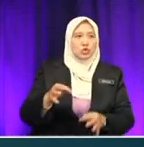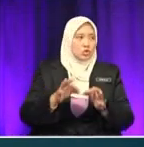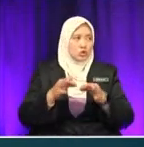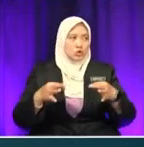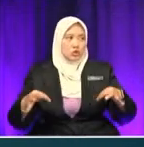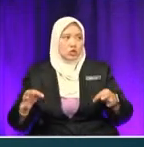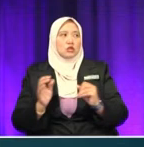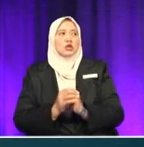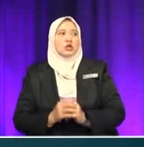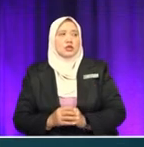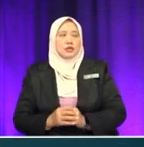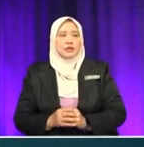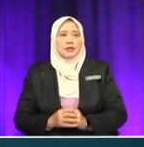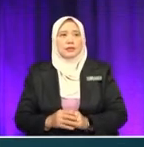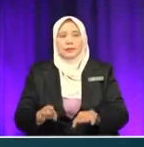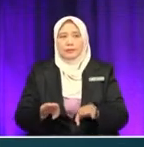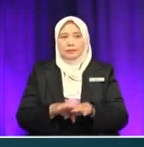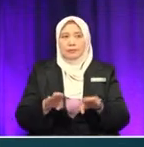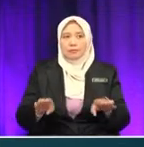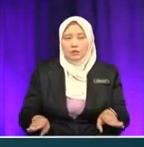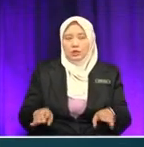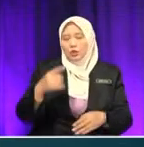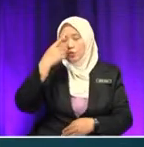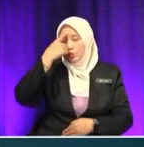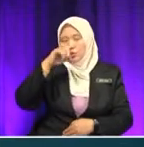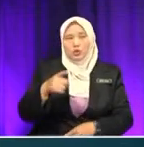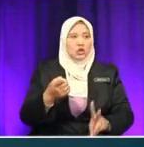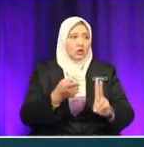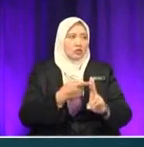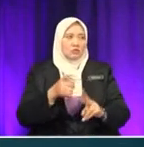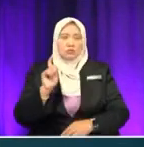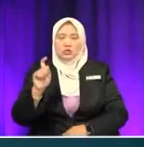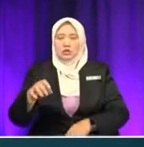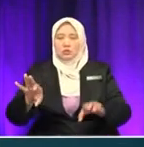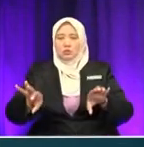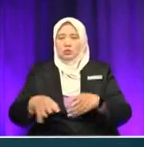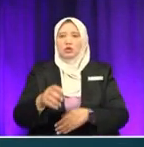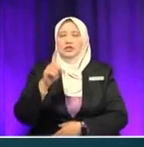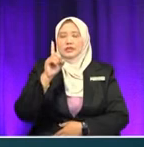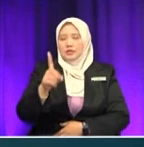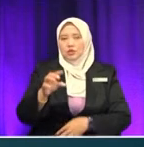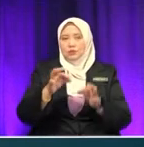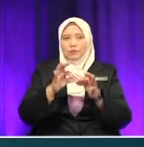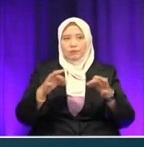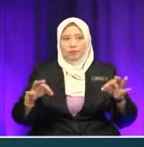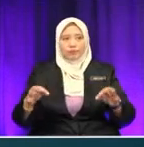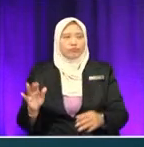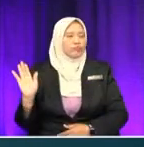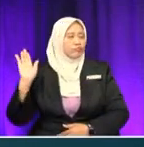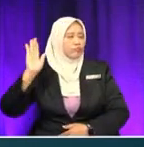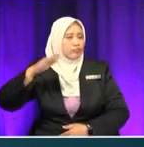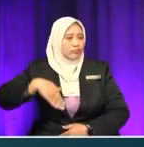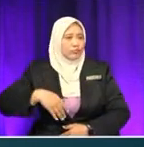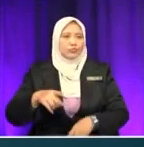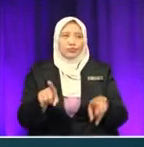in between. But for the second pair, they have to only give 1 sentence. So okay. let us all begin. All right. So this is the